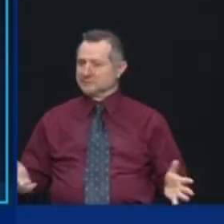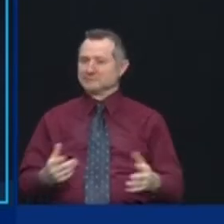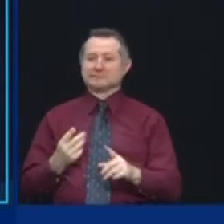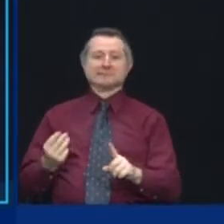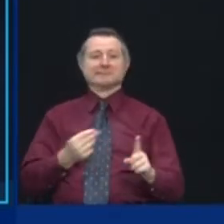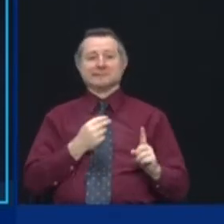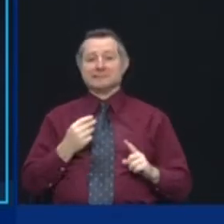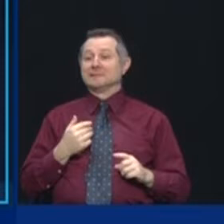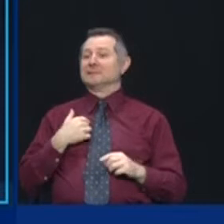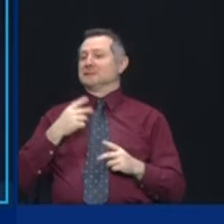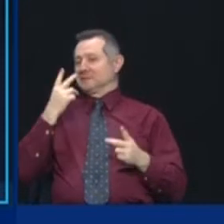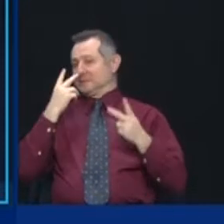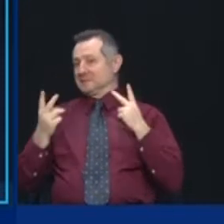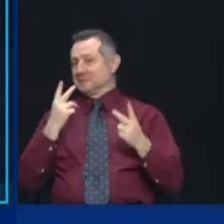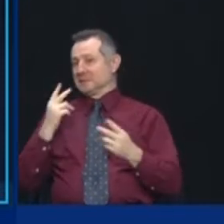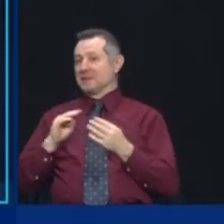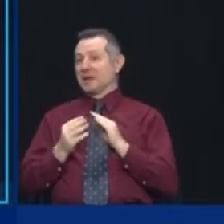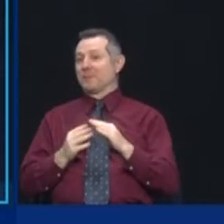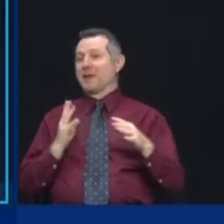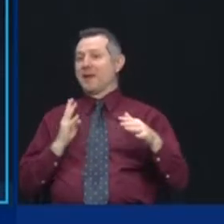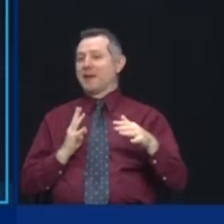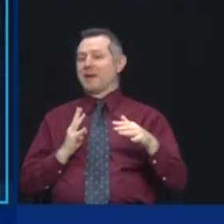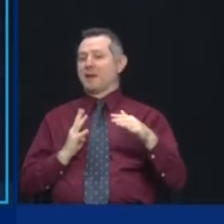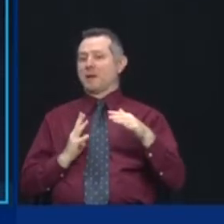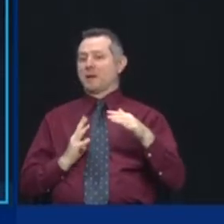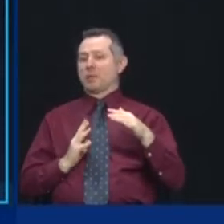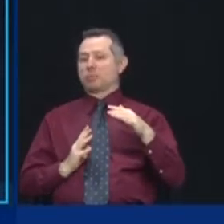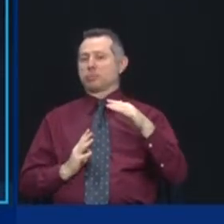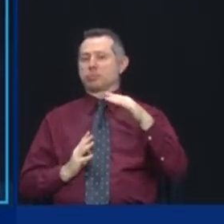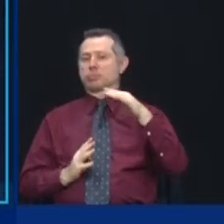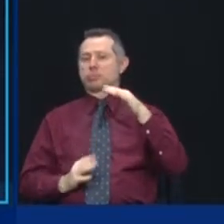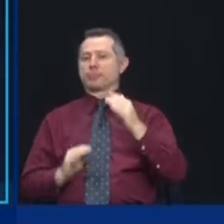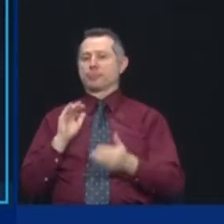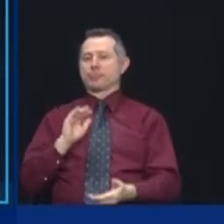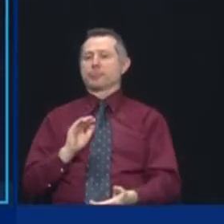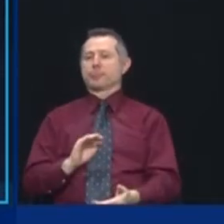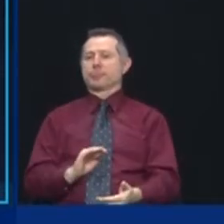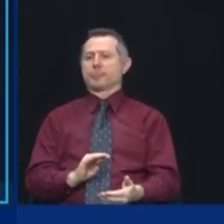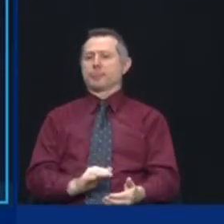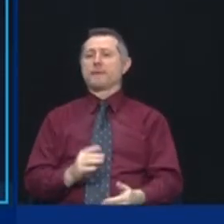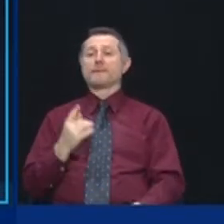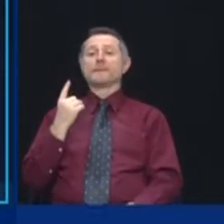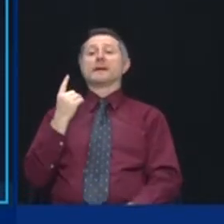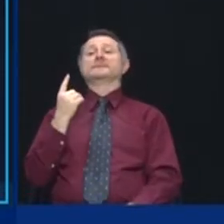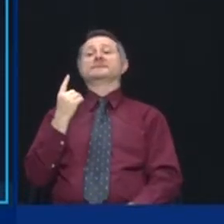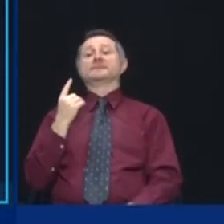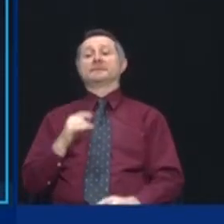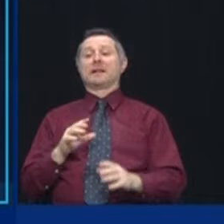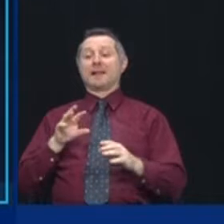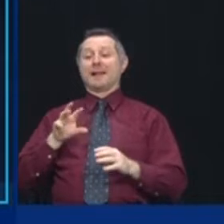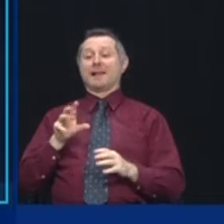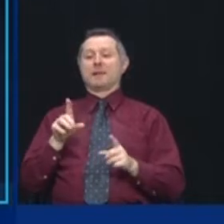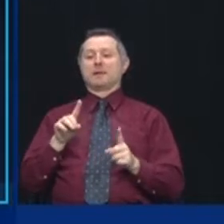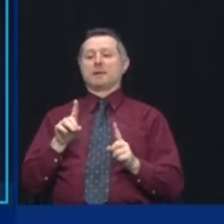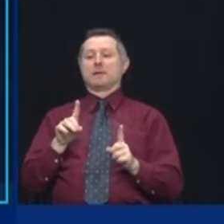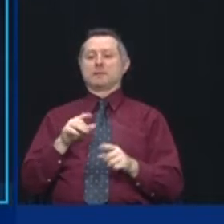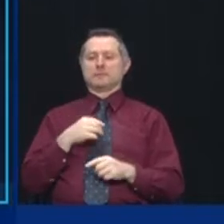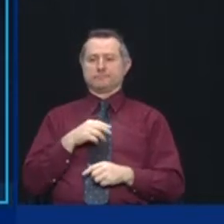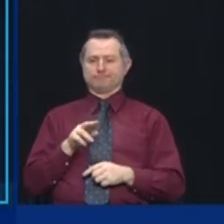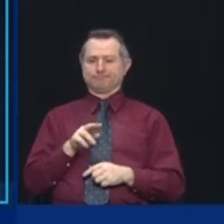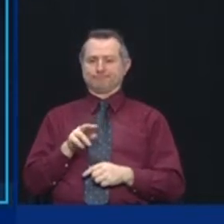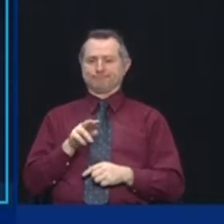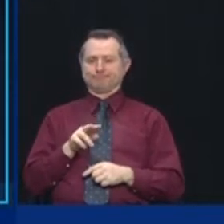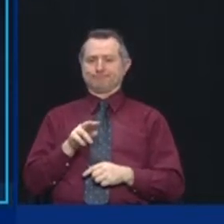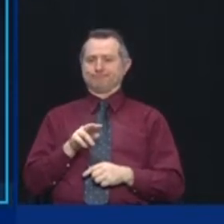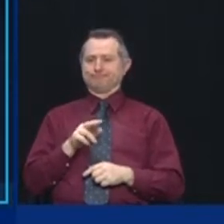slow on vaccination. And if there's one dial that gives me pause, it is the